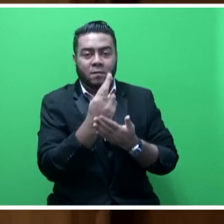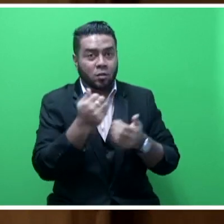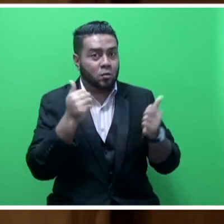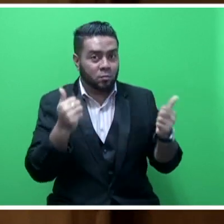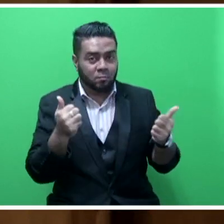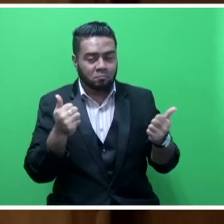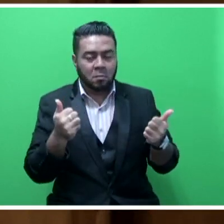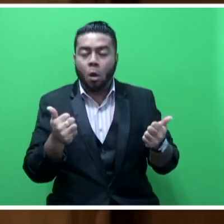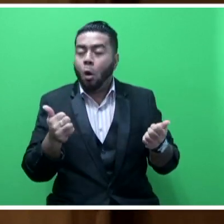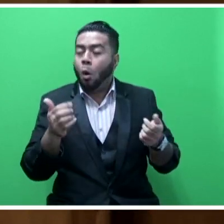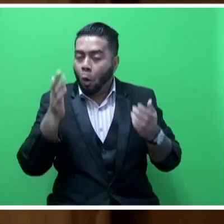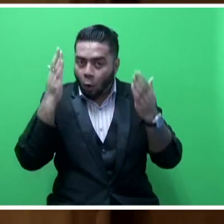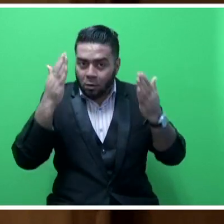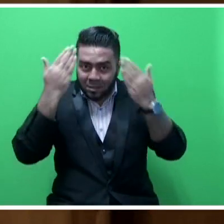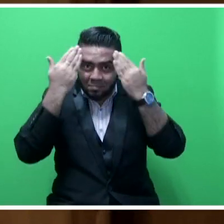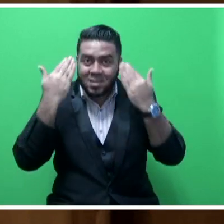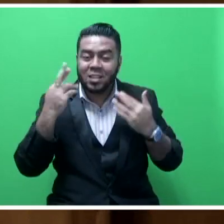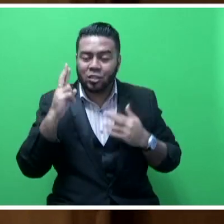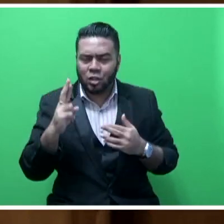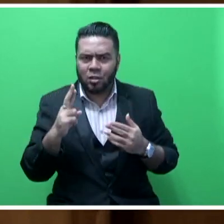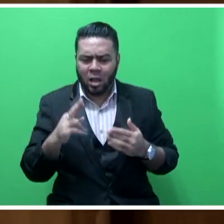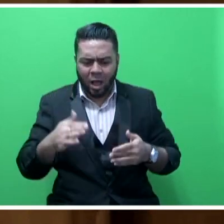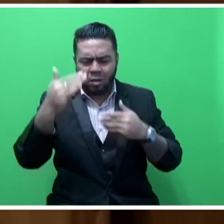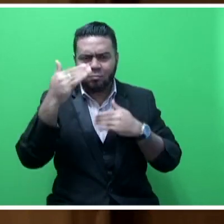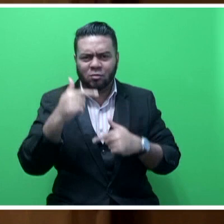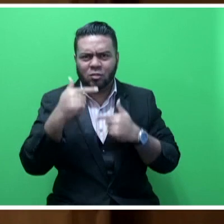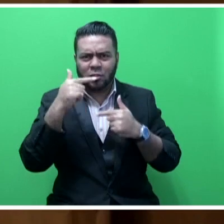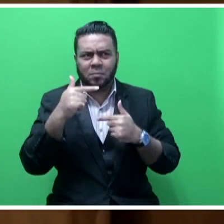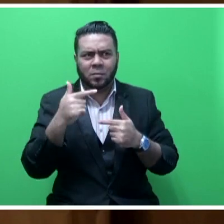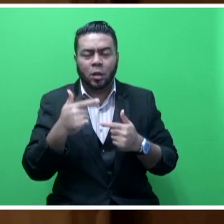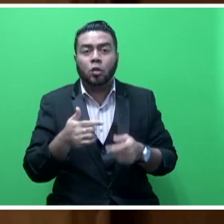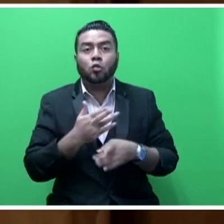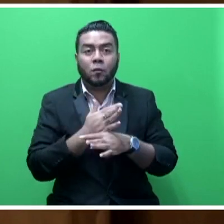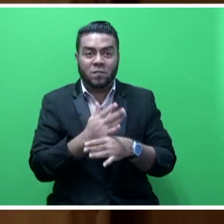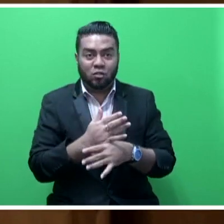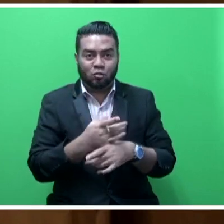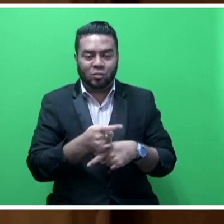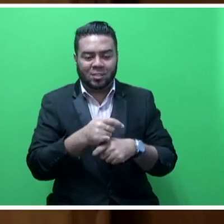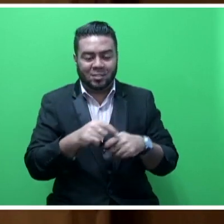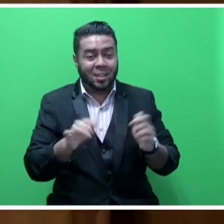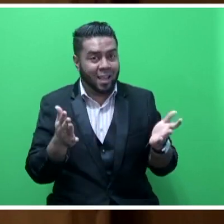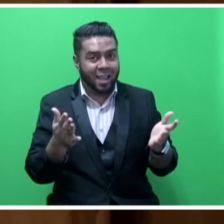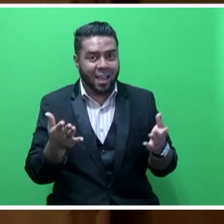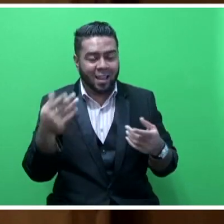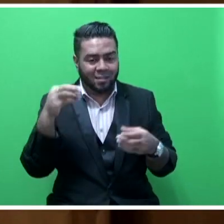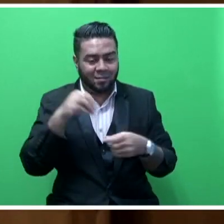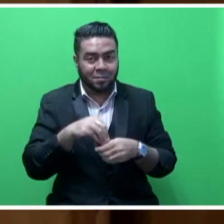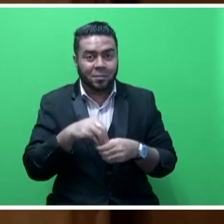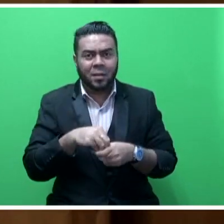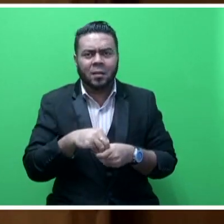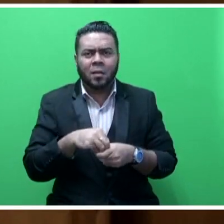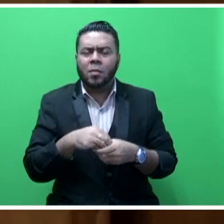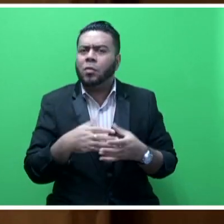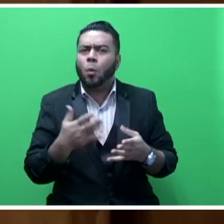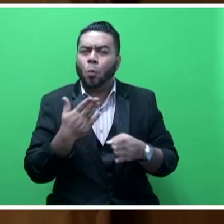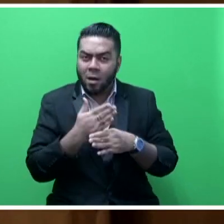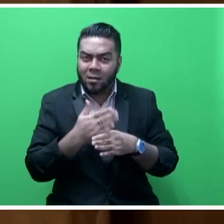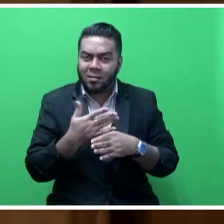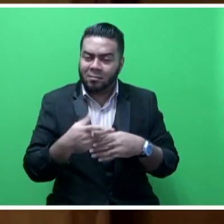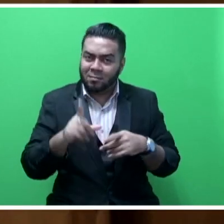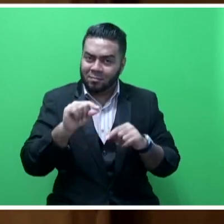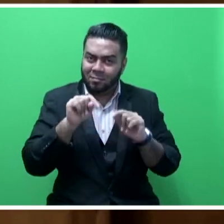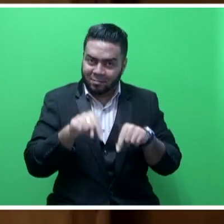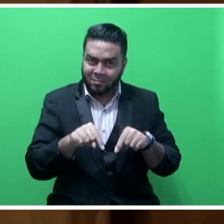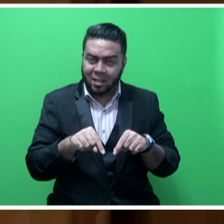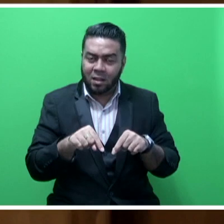Honourable Speaker, sir, I will restrict my contributions to fisheries and the initiatives the Ministry has embarked on to assist our